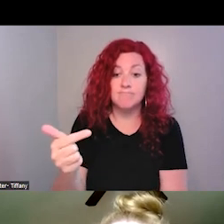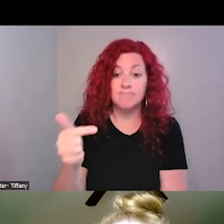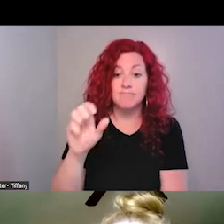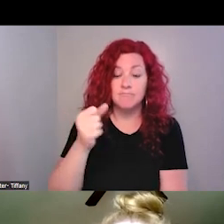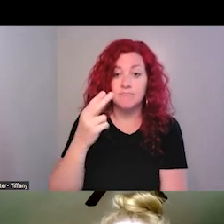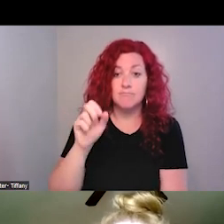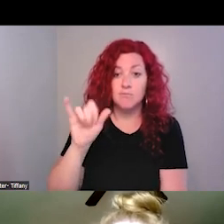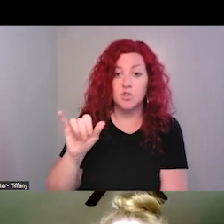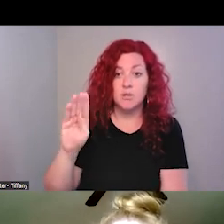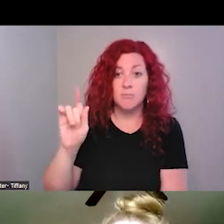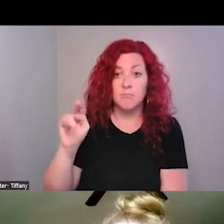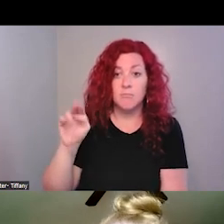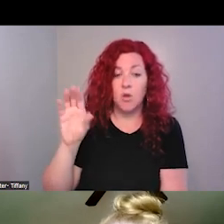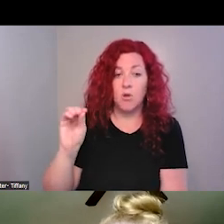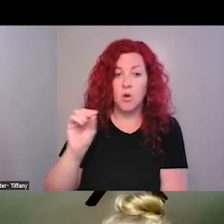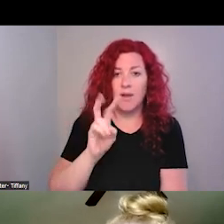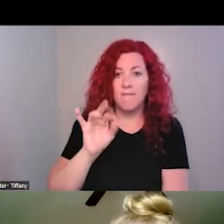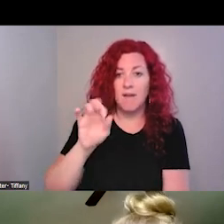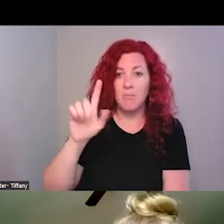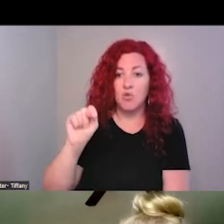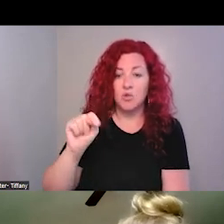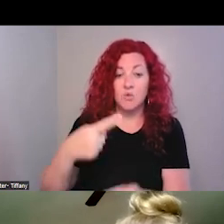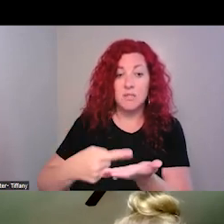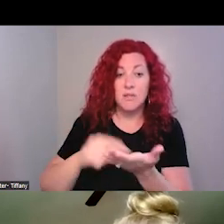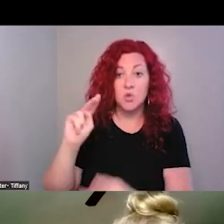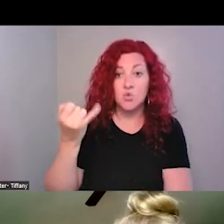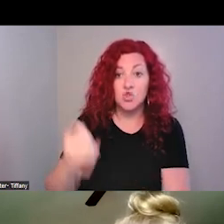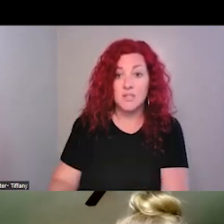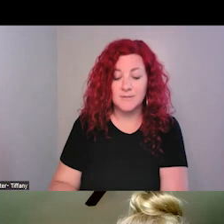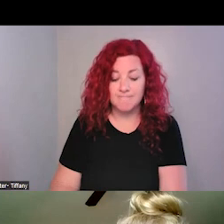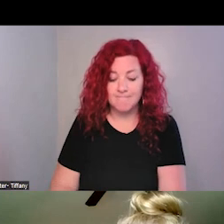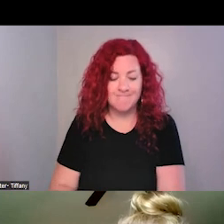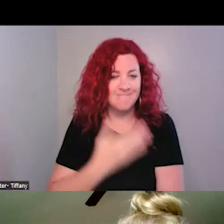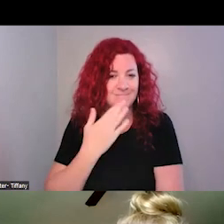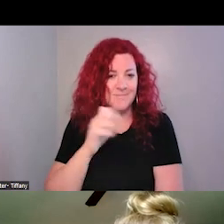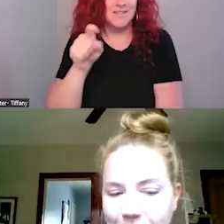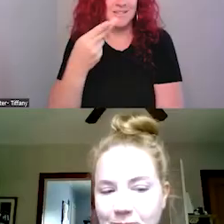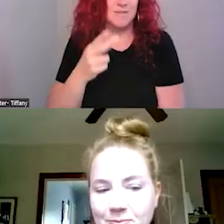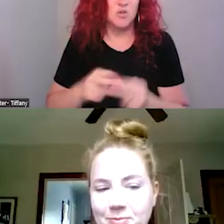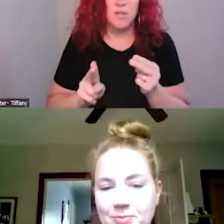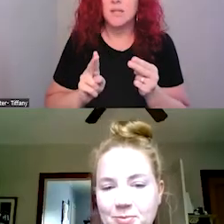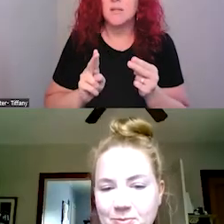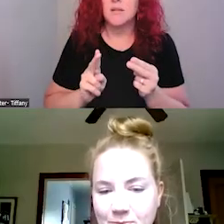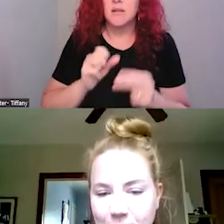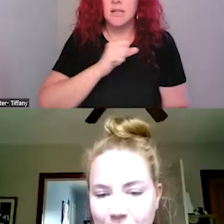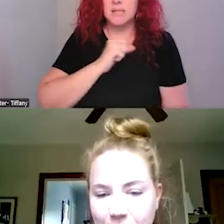Shelly Polanco at Vibrant to cover New Jersey. Thank you, Steph. So really quickly, Senate